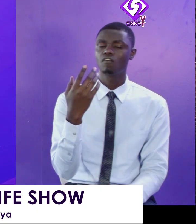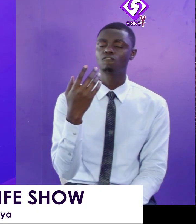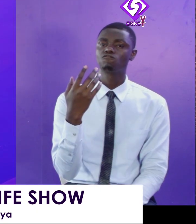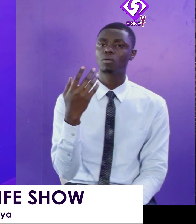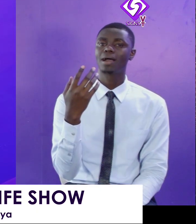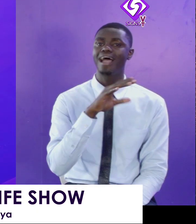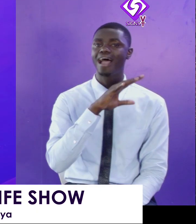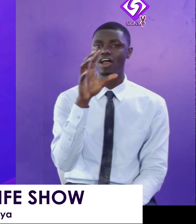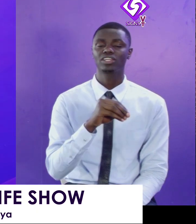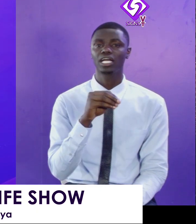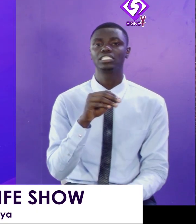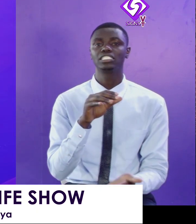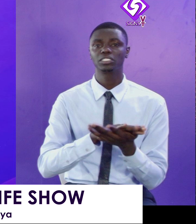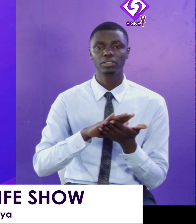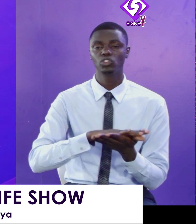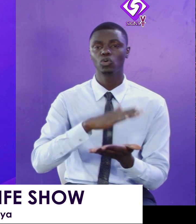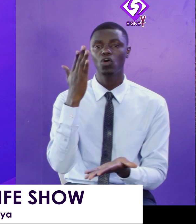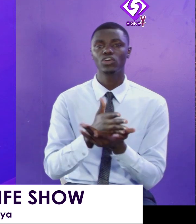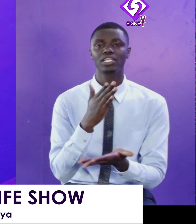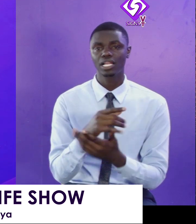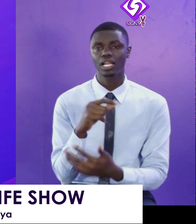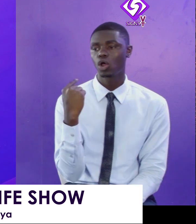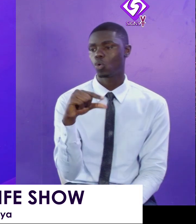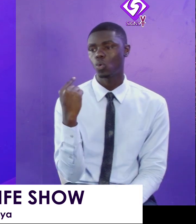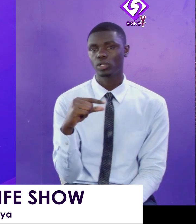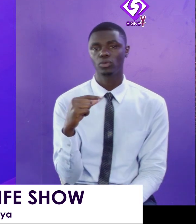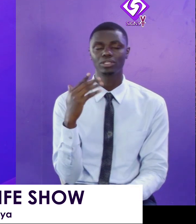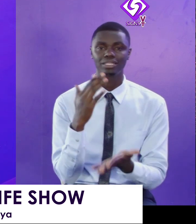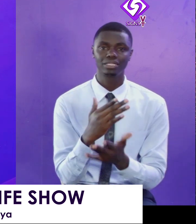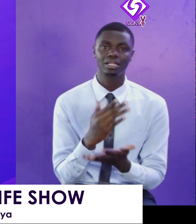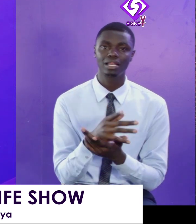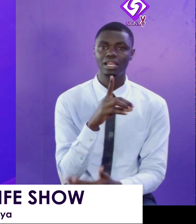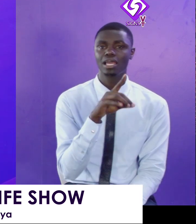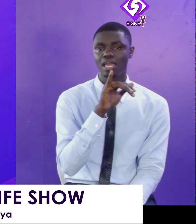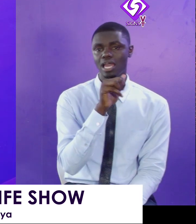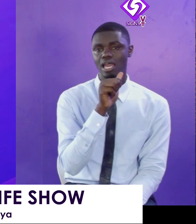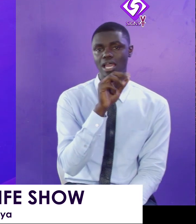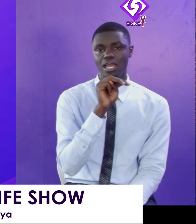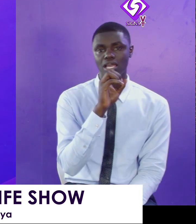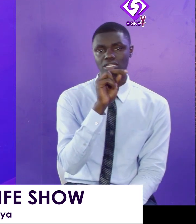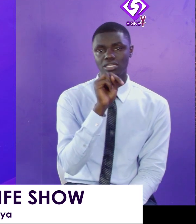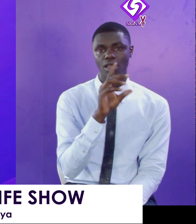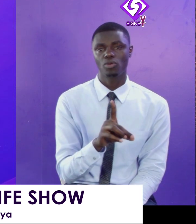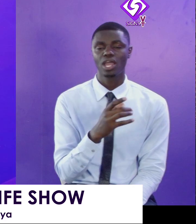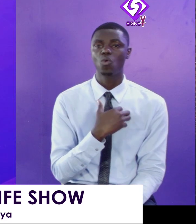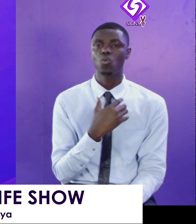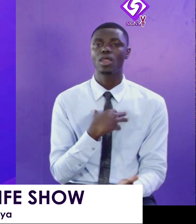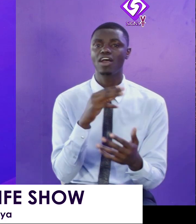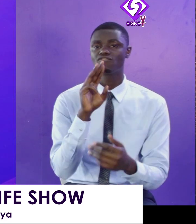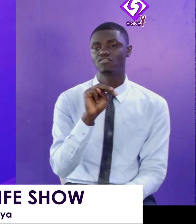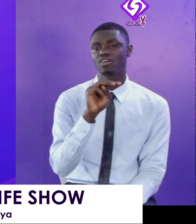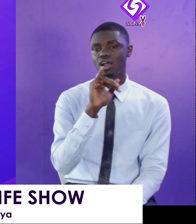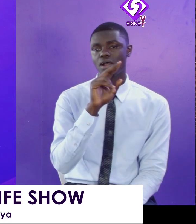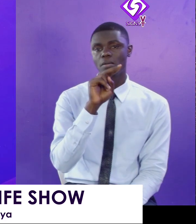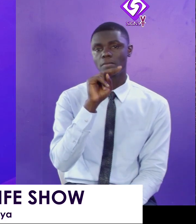gold, real diamond somewhere in Congo or in, we have minerals that we can